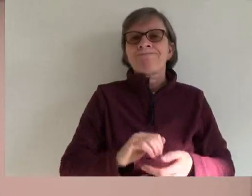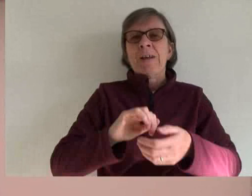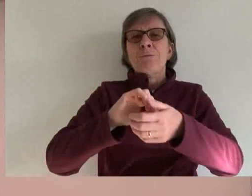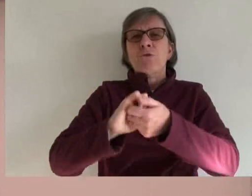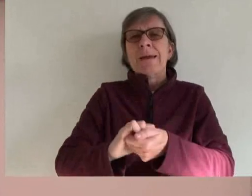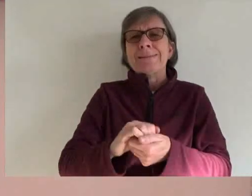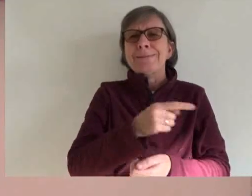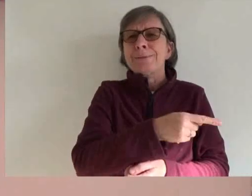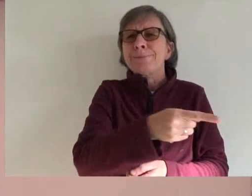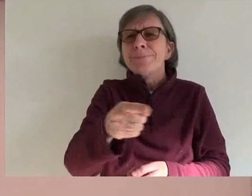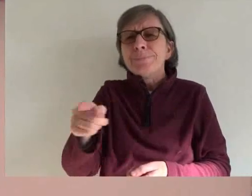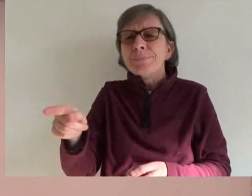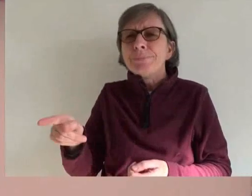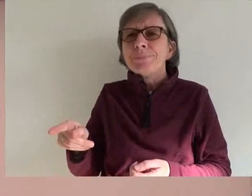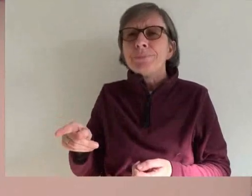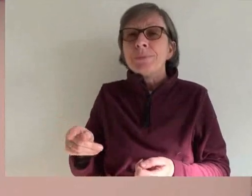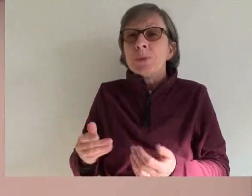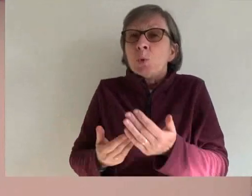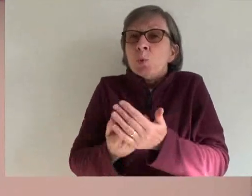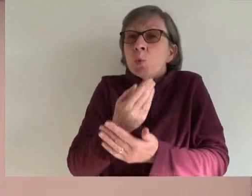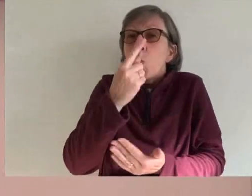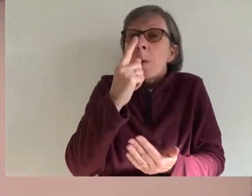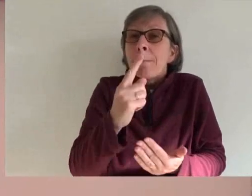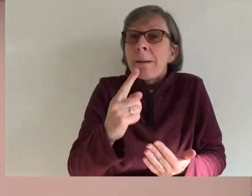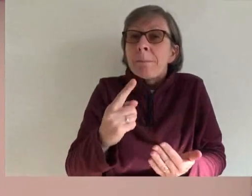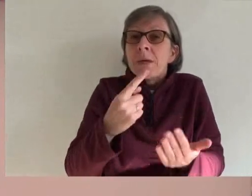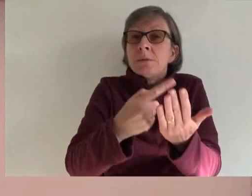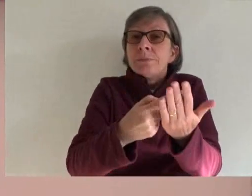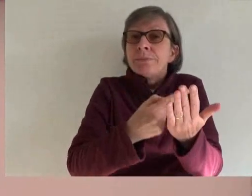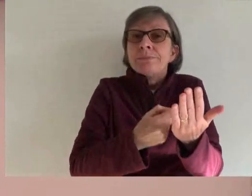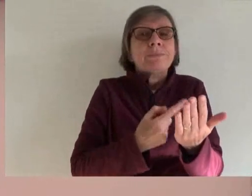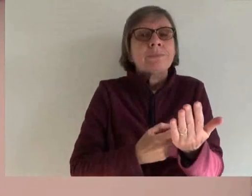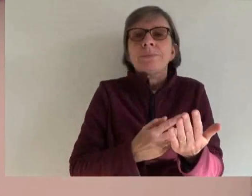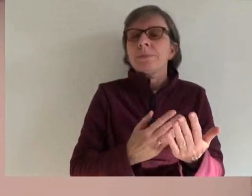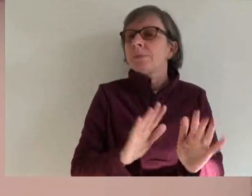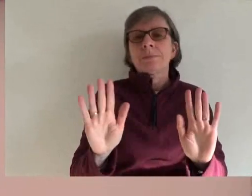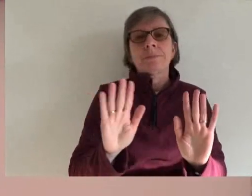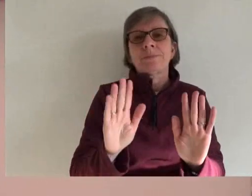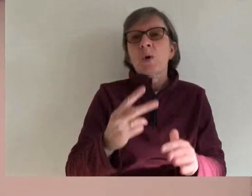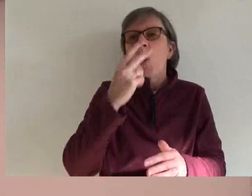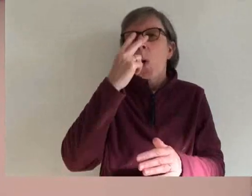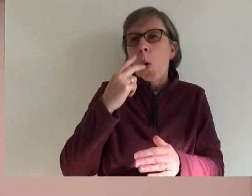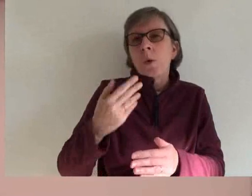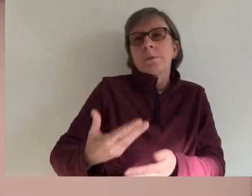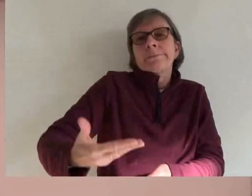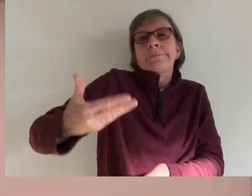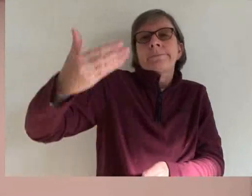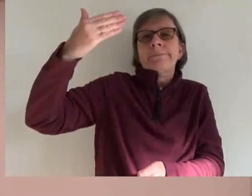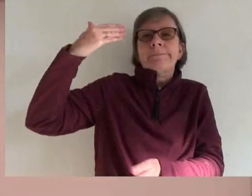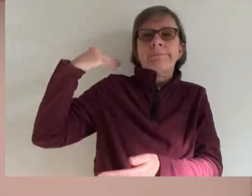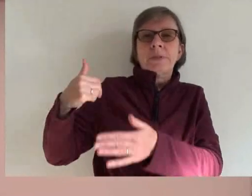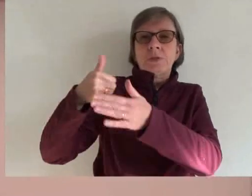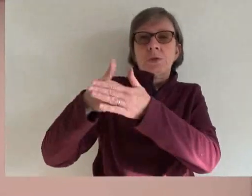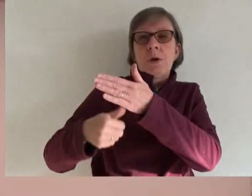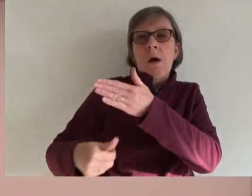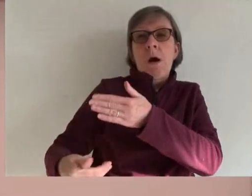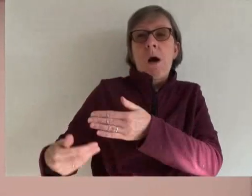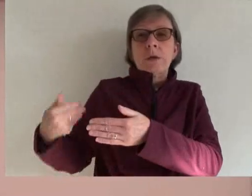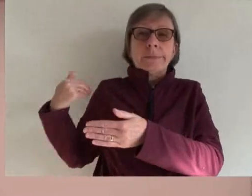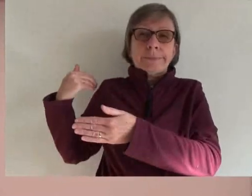Dear friends, I am not writing you a new command, but an old one, which you have had since the